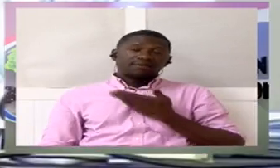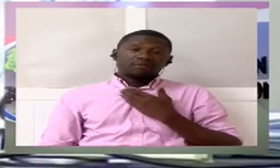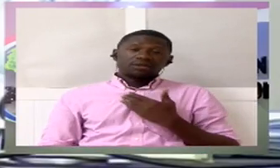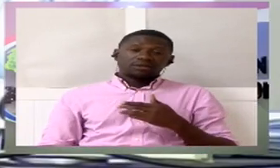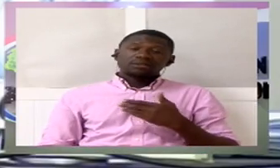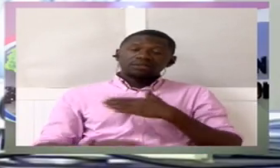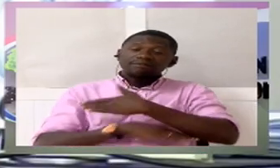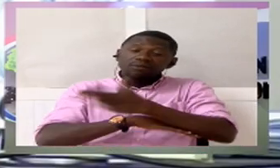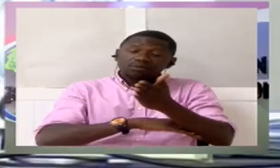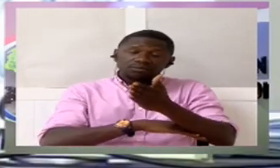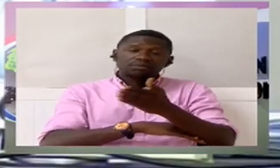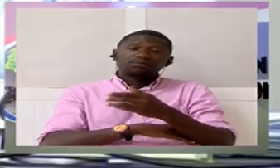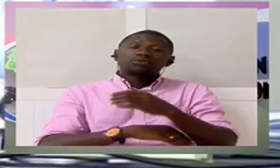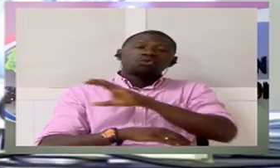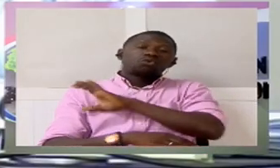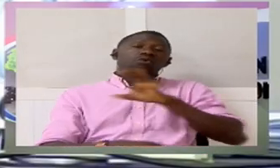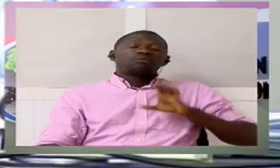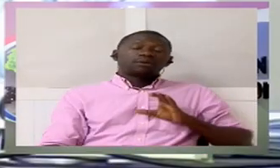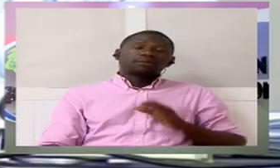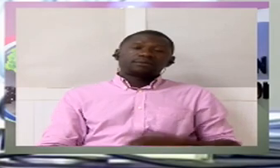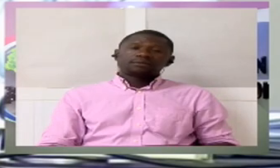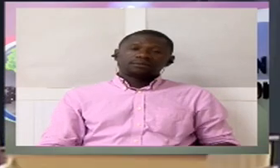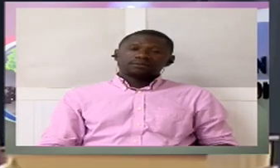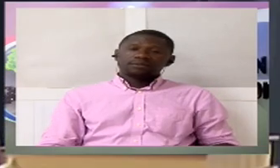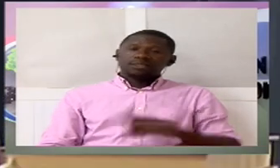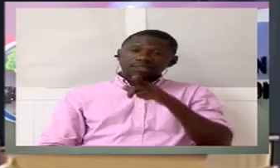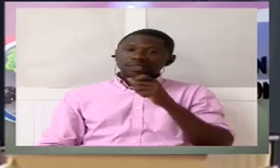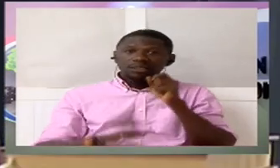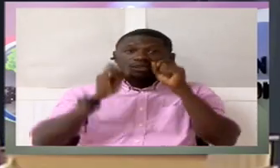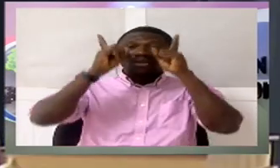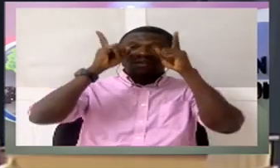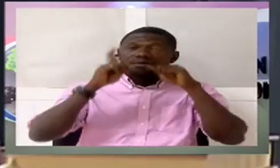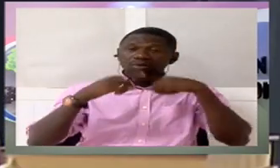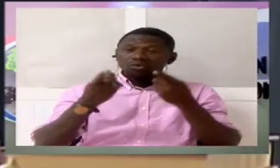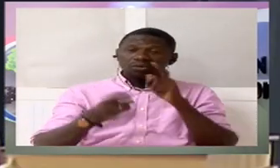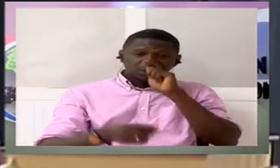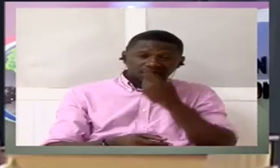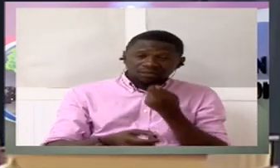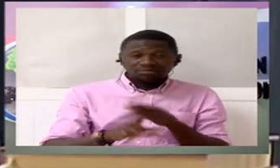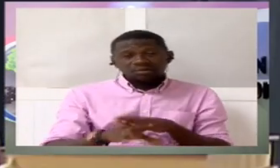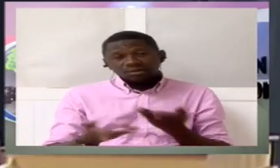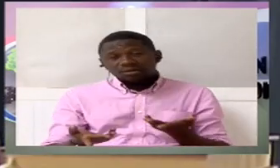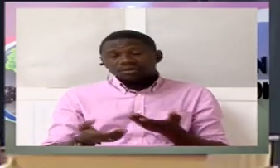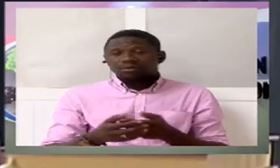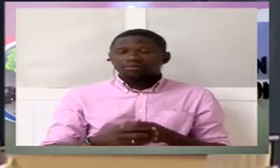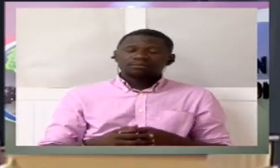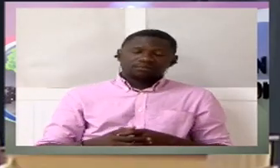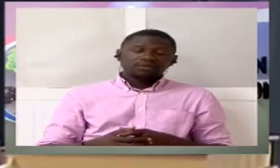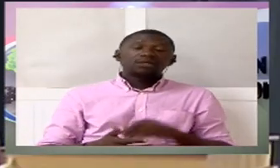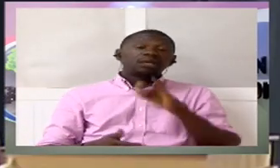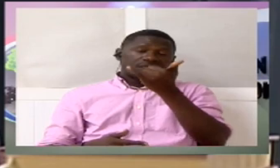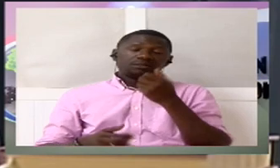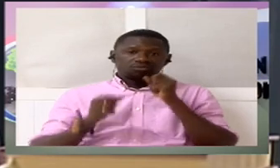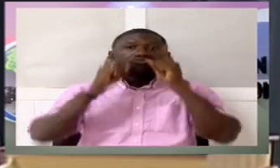he survive the shooting? Anata balule bangi wobundiro kola. Anata balule abatata bara baluta. Yes, he